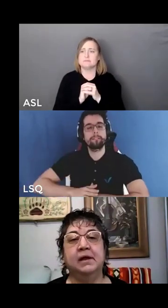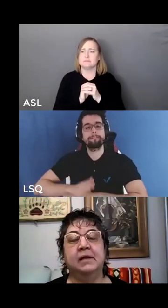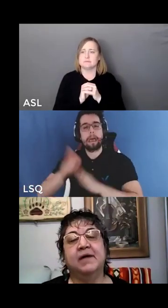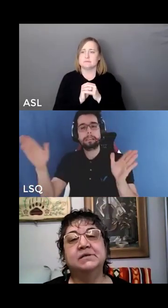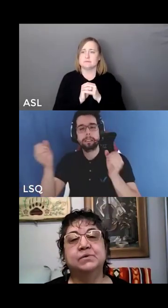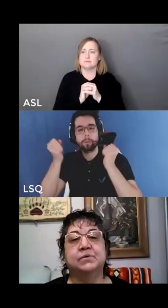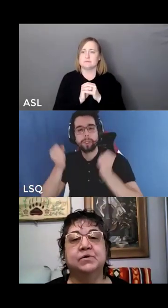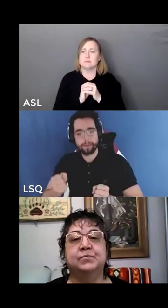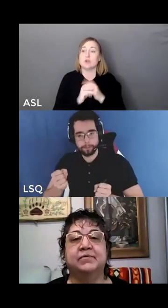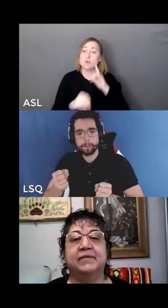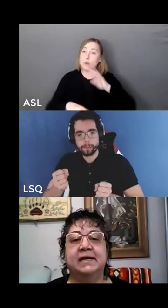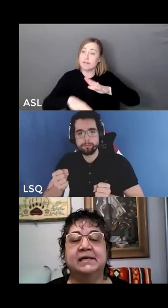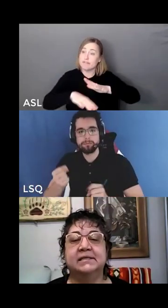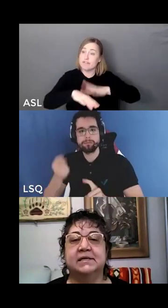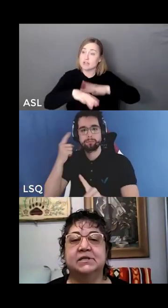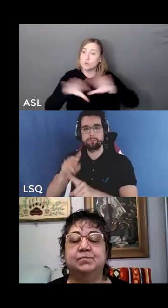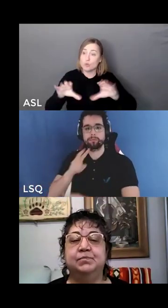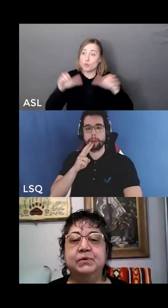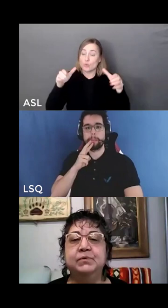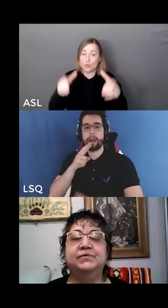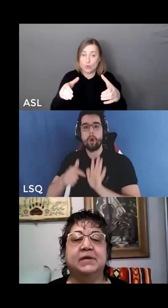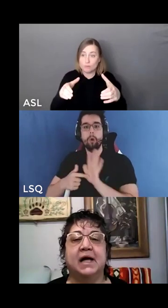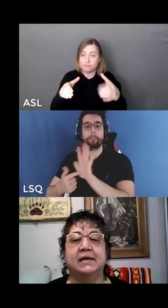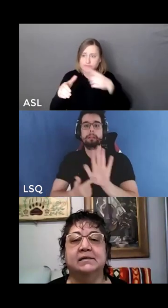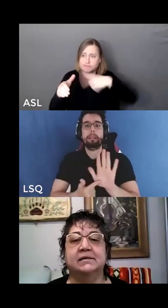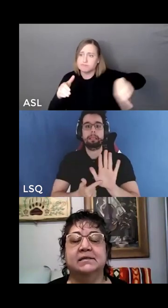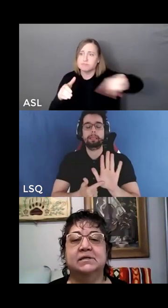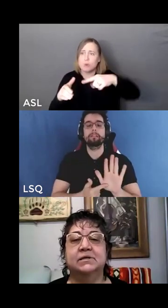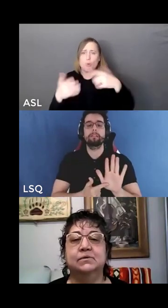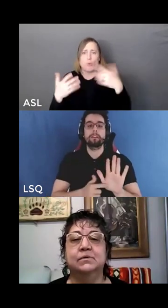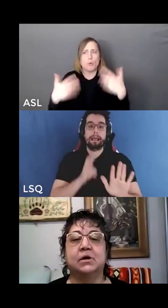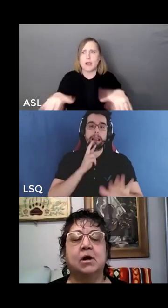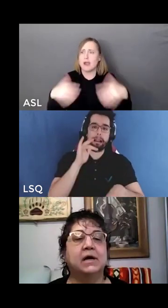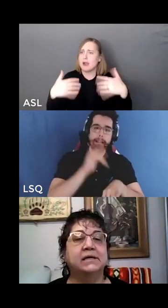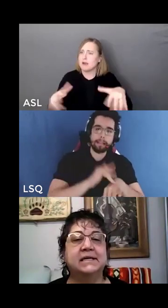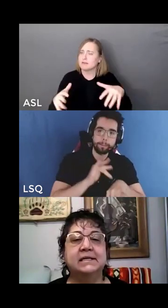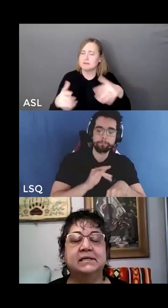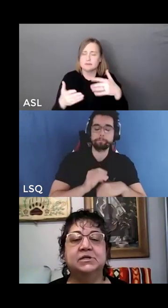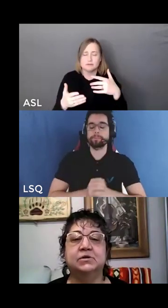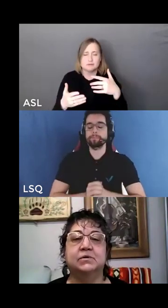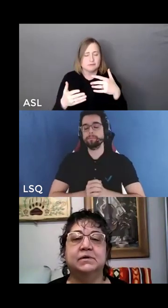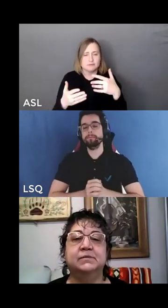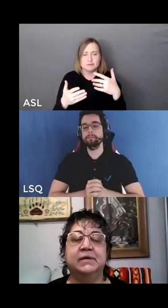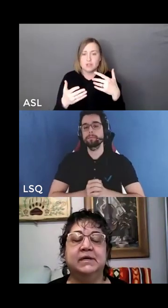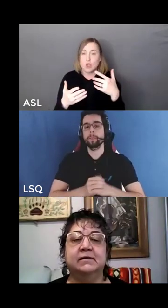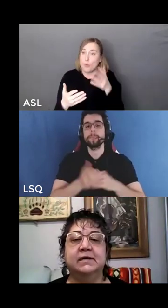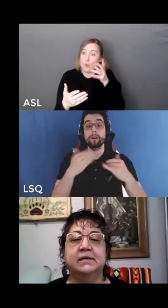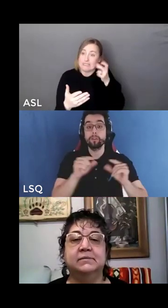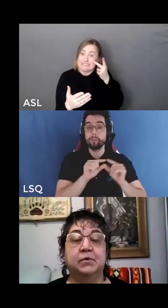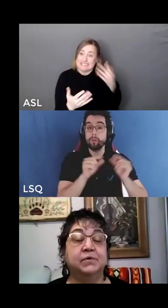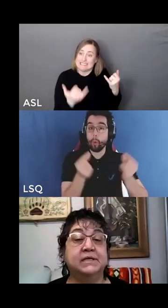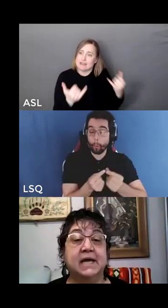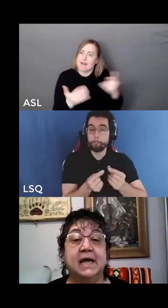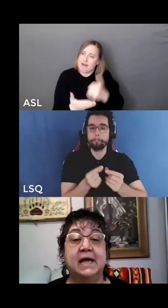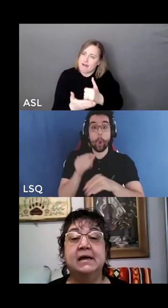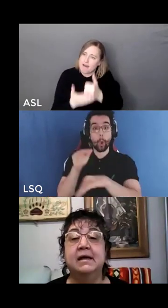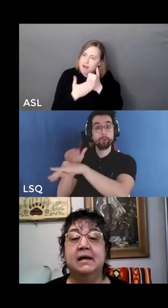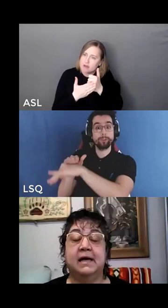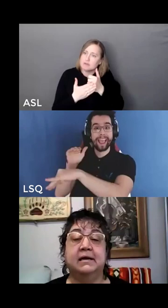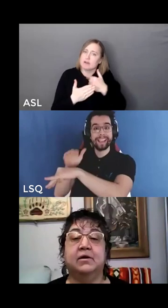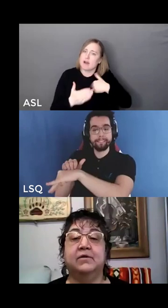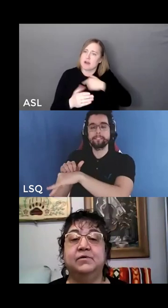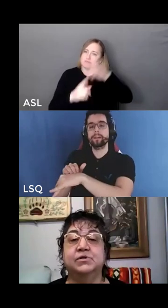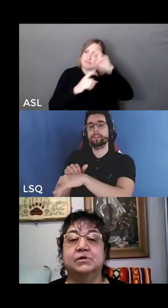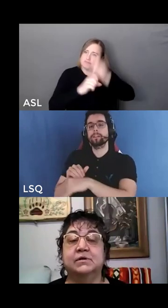the advisory group provided such beautiful guidance to the content that you're going to be hearing both today